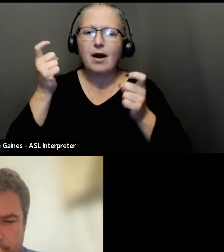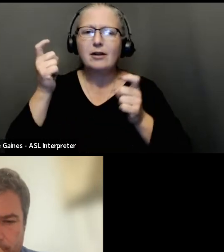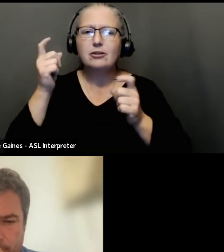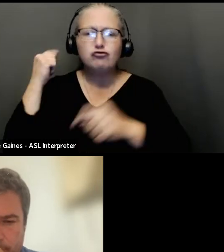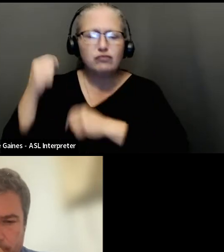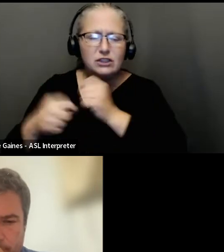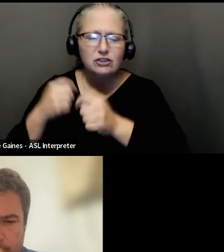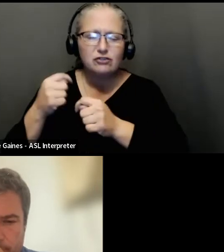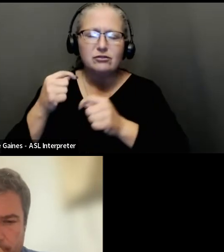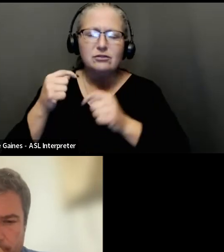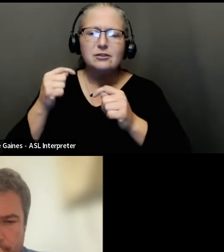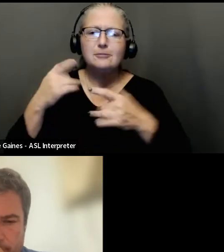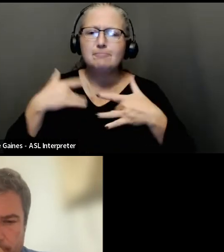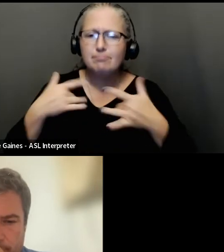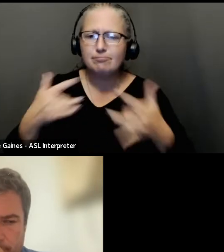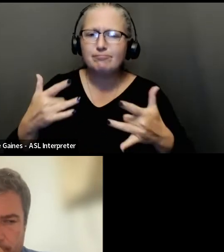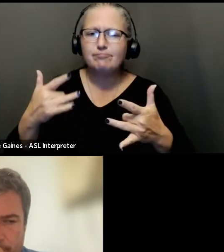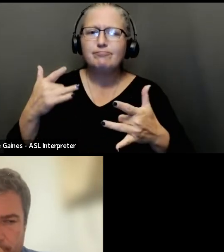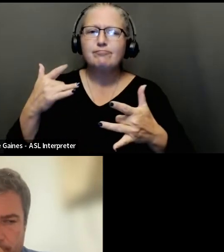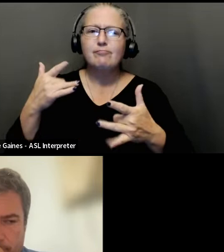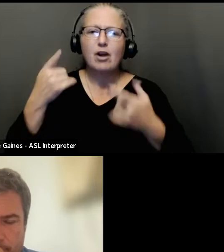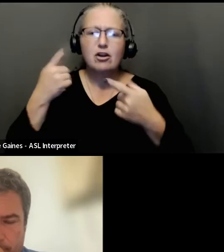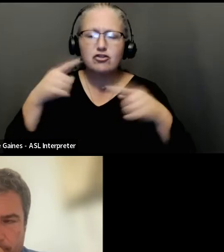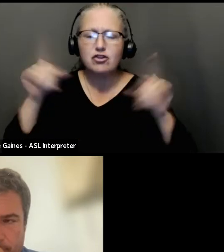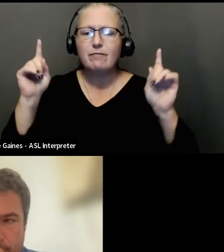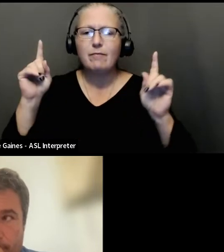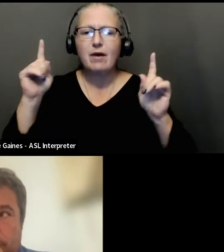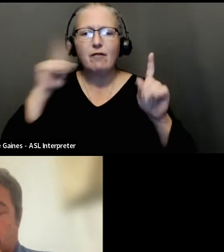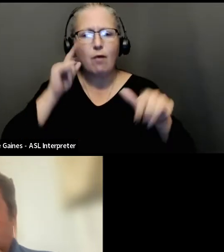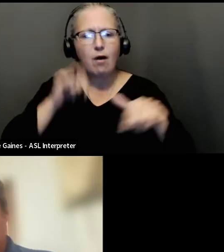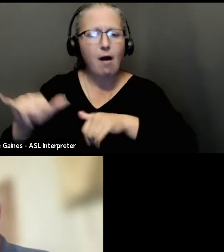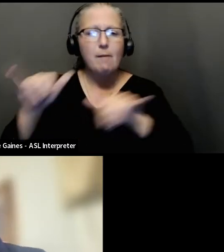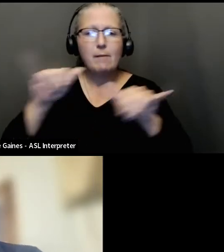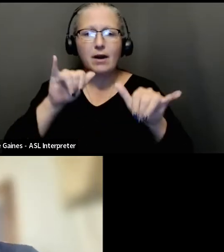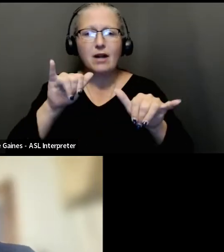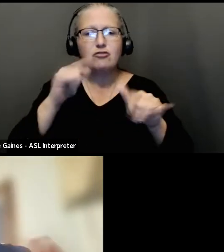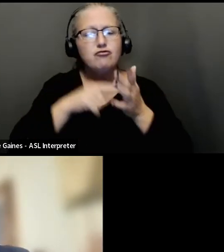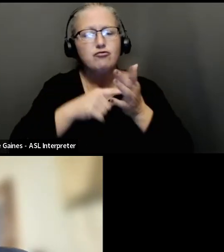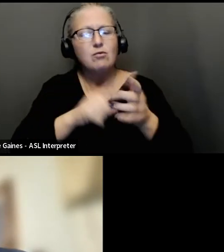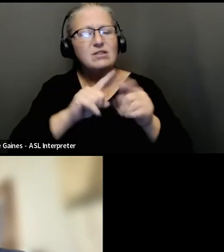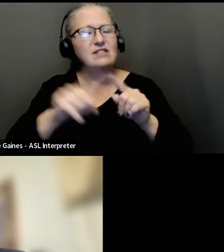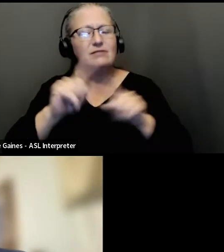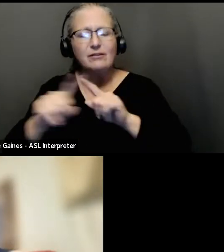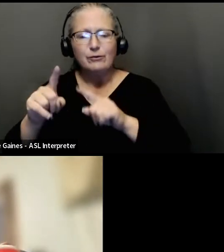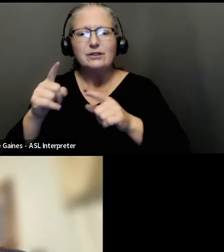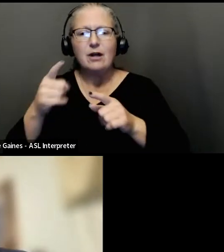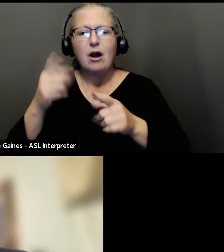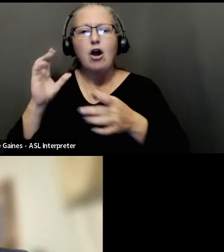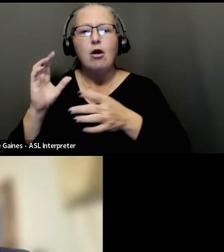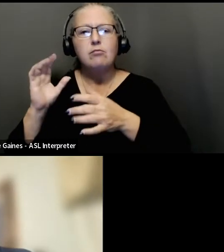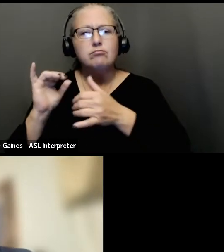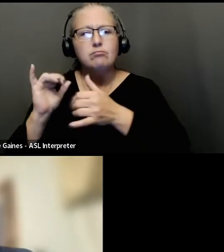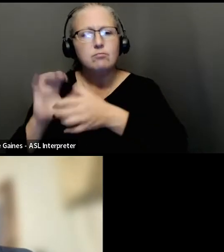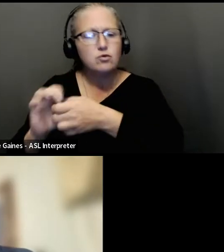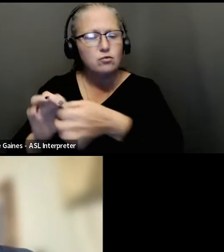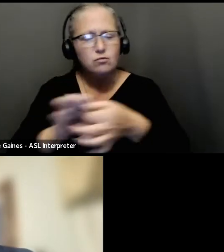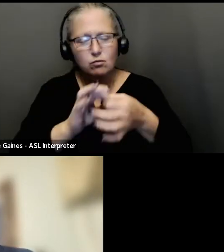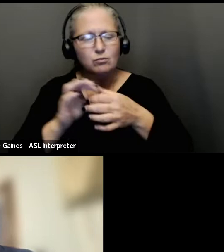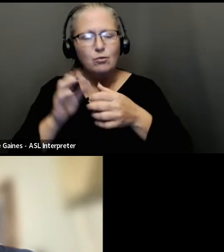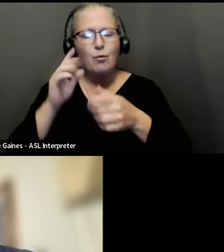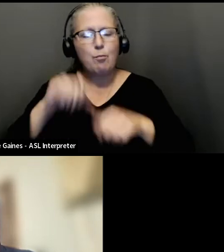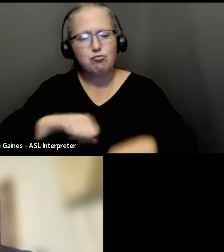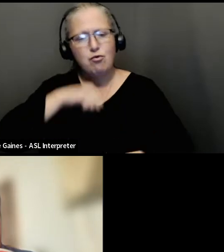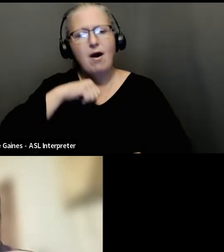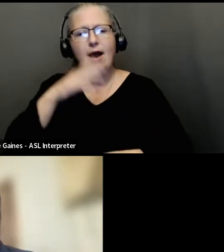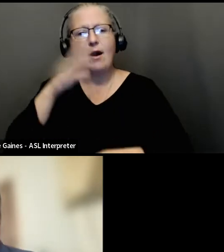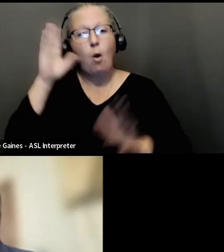achievements, a time for reflection for our commonalities and differences. Let us unite with pride for the